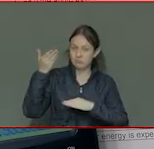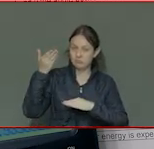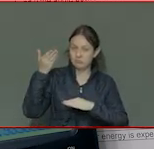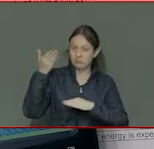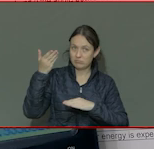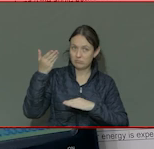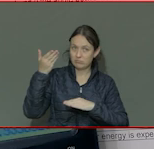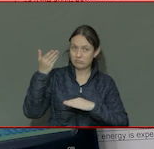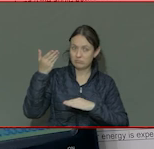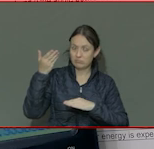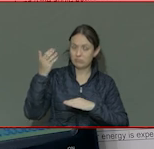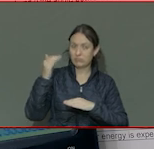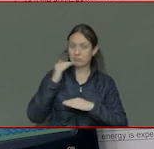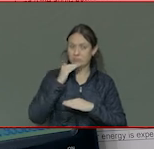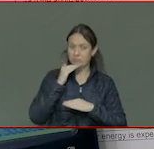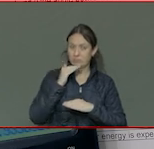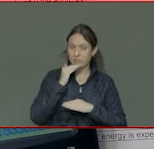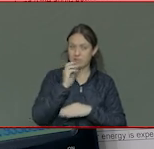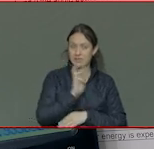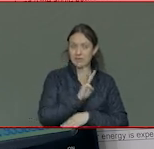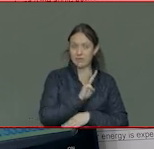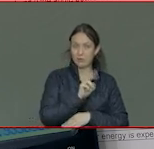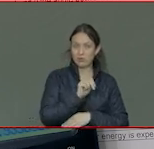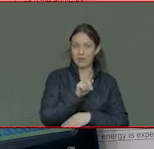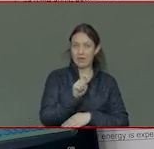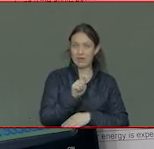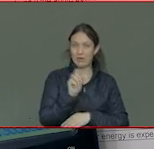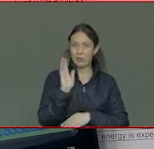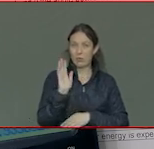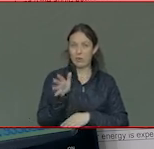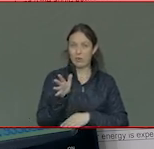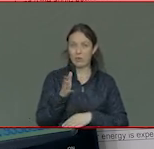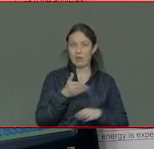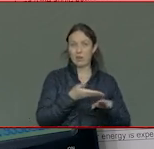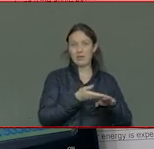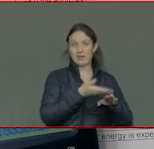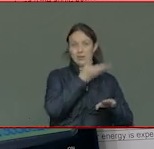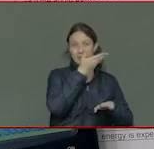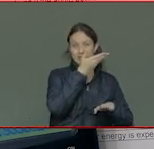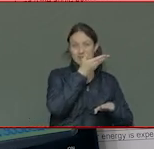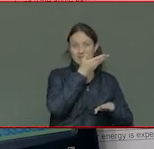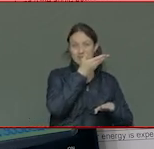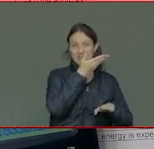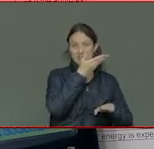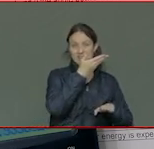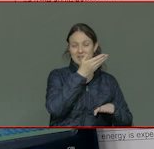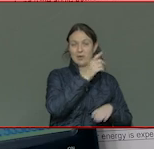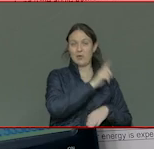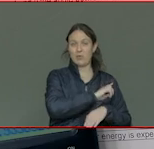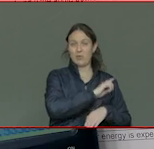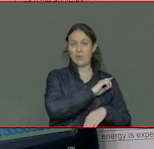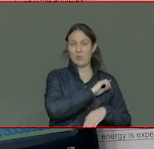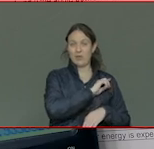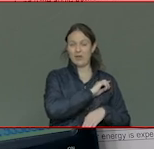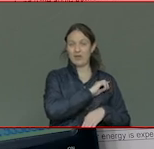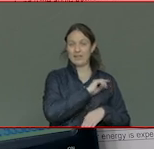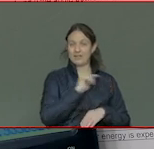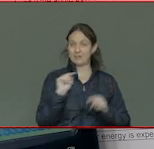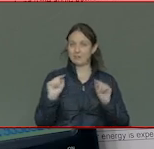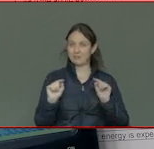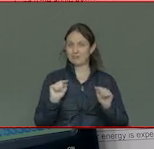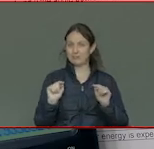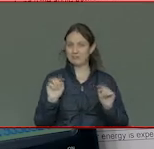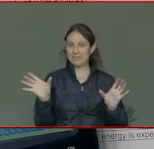So that means that W net will increase because it's directly proportional. So that